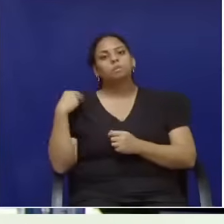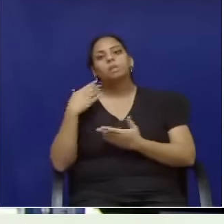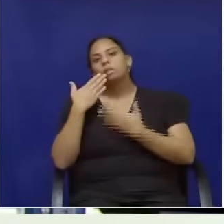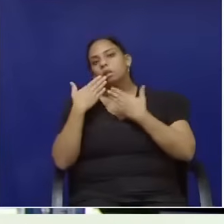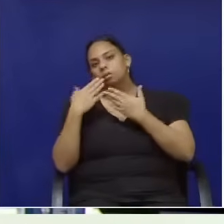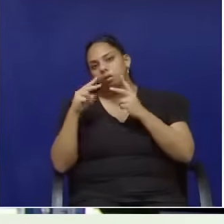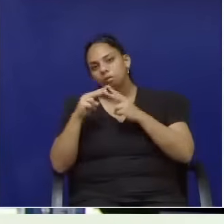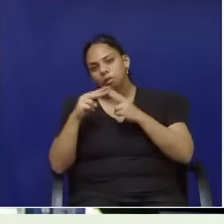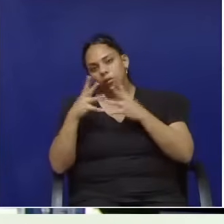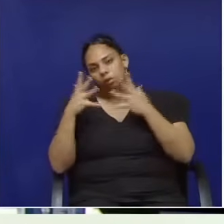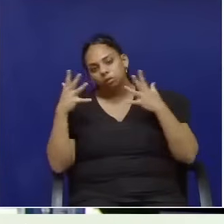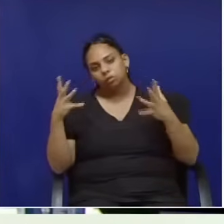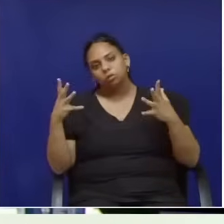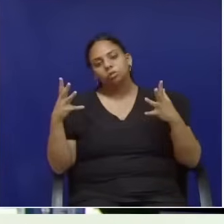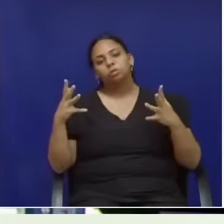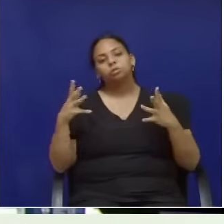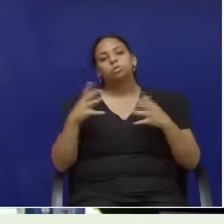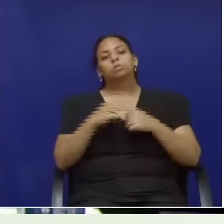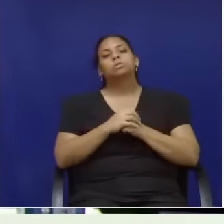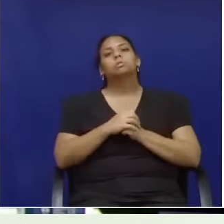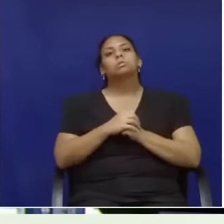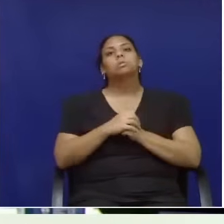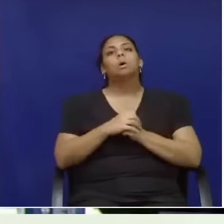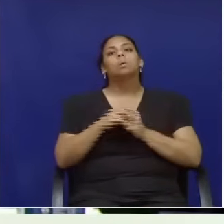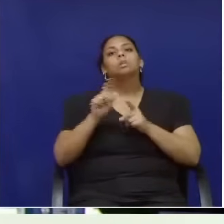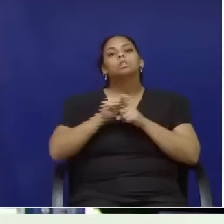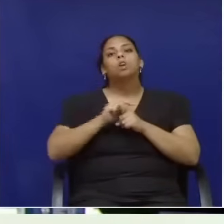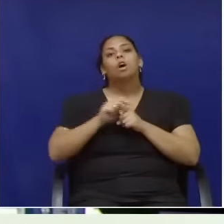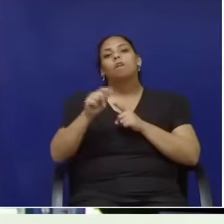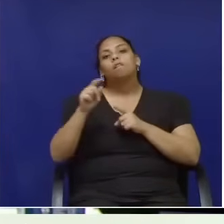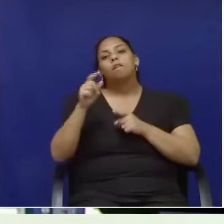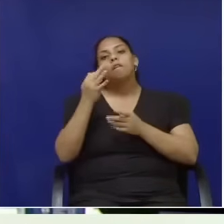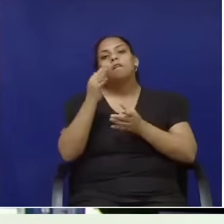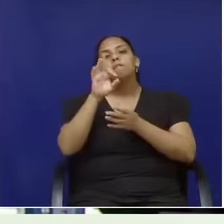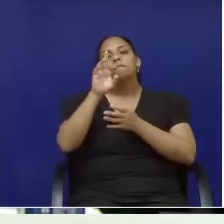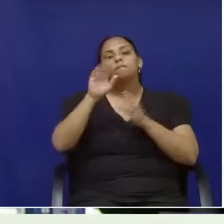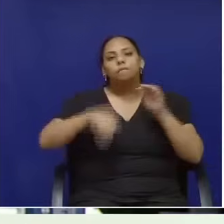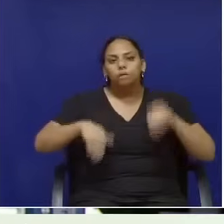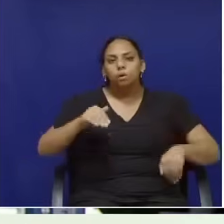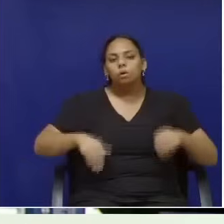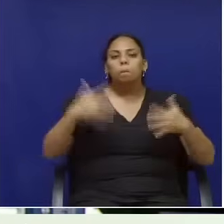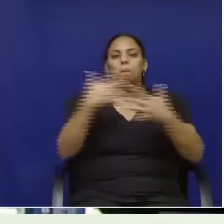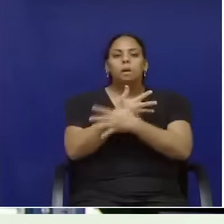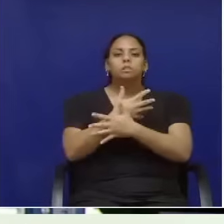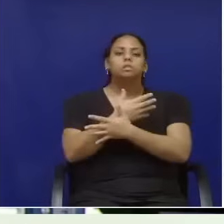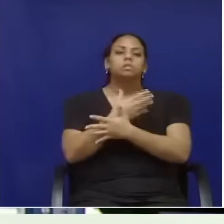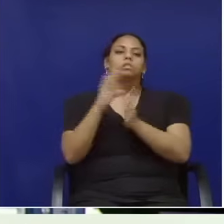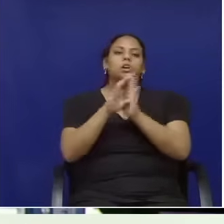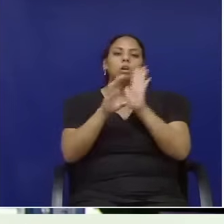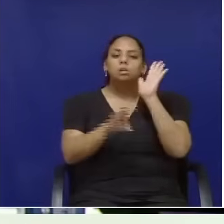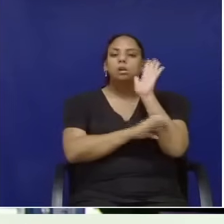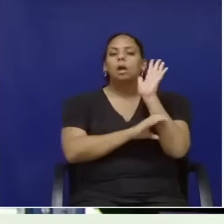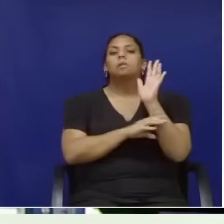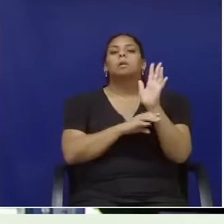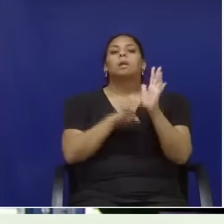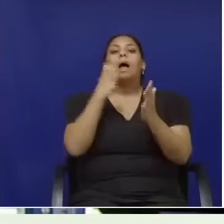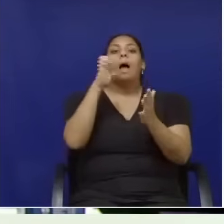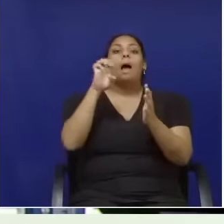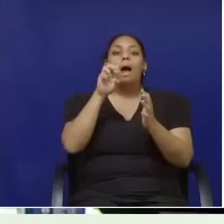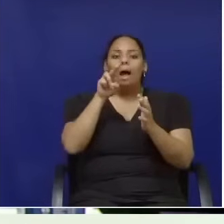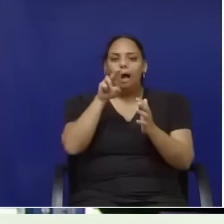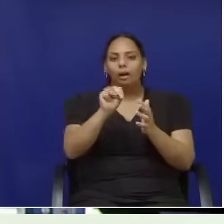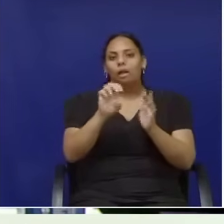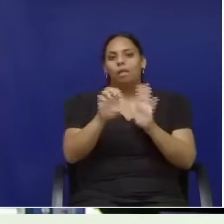Office of the Chief Justice treats all allegations of fraud, corruption, misconduct, and unethical conduct within court